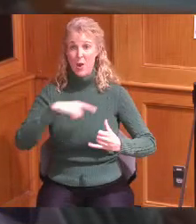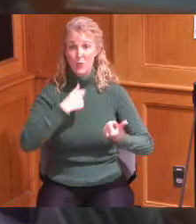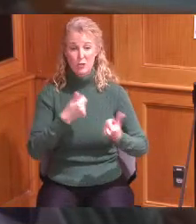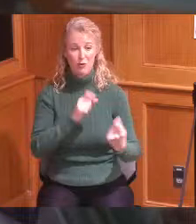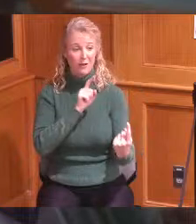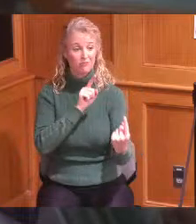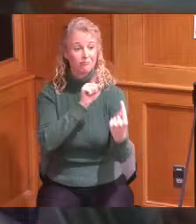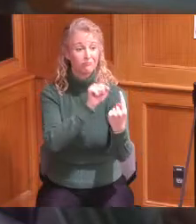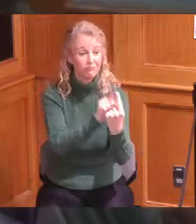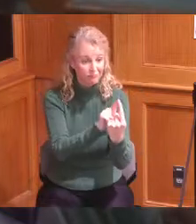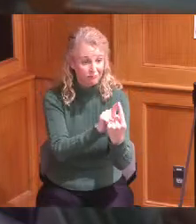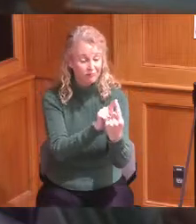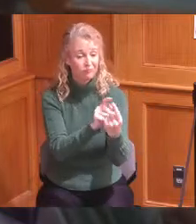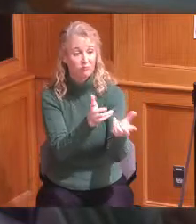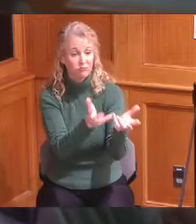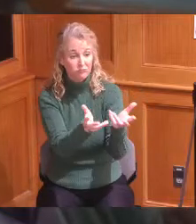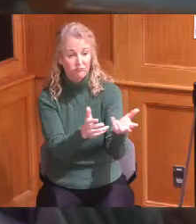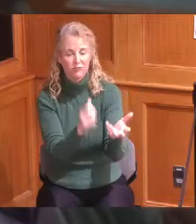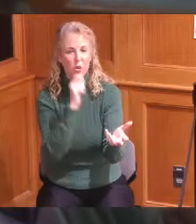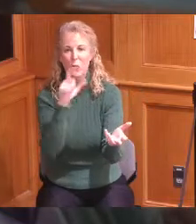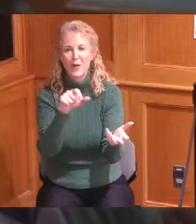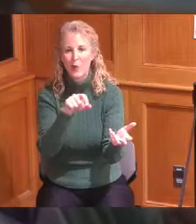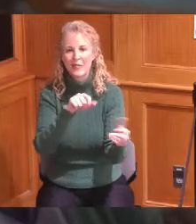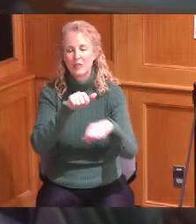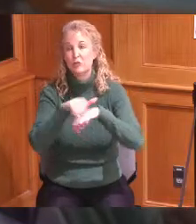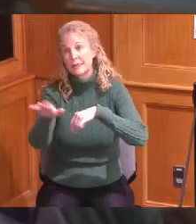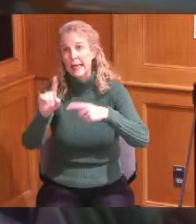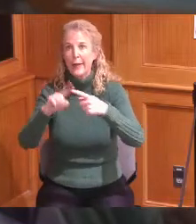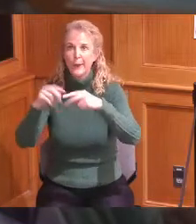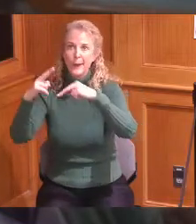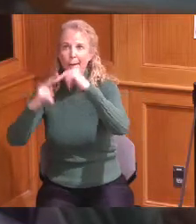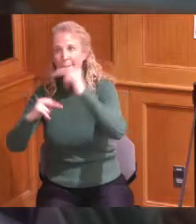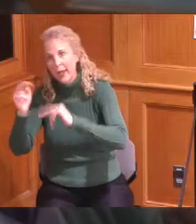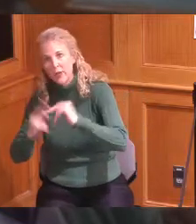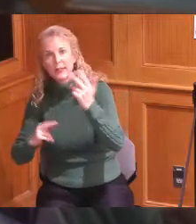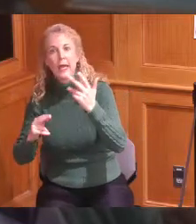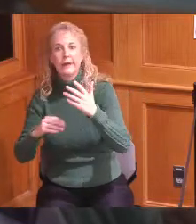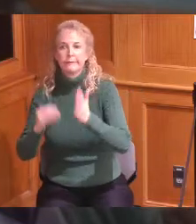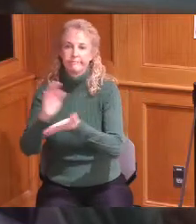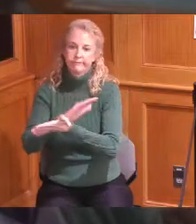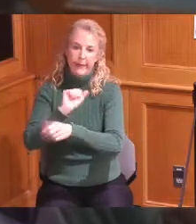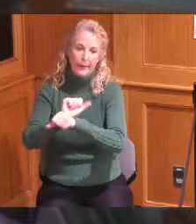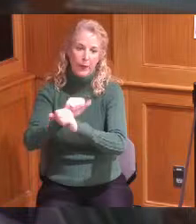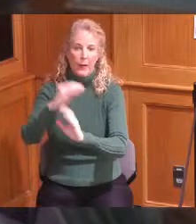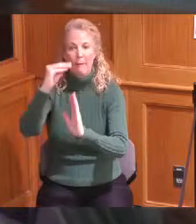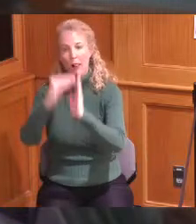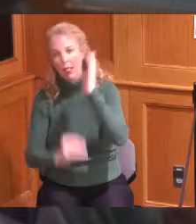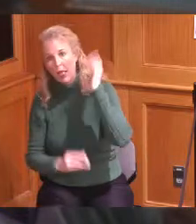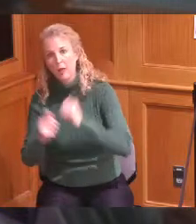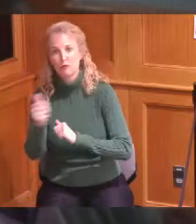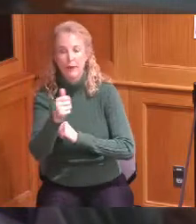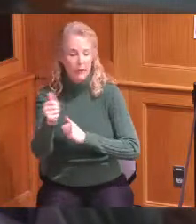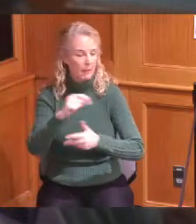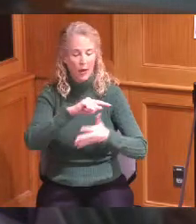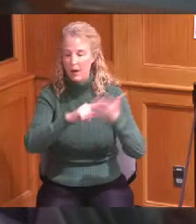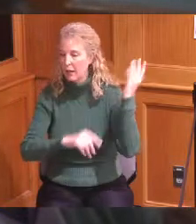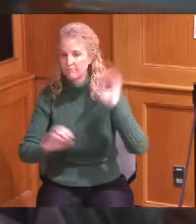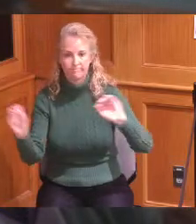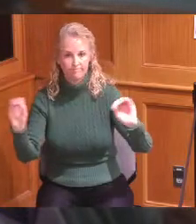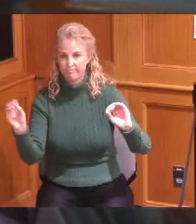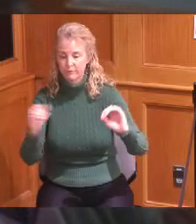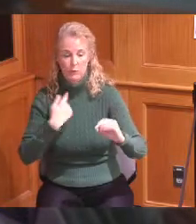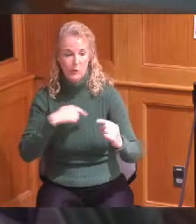not relying on somebody to go to a social service agency and deal with the transportation or knowing where to go or what their hours